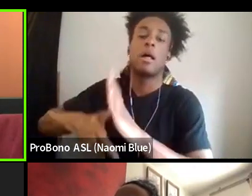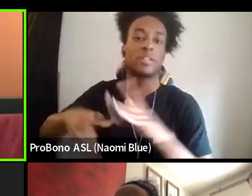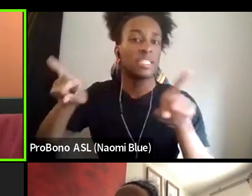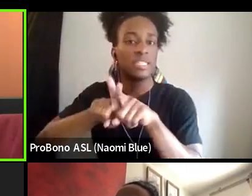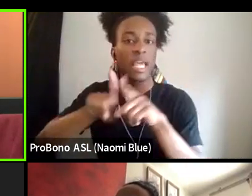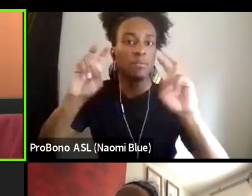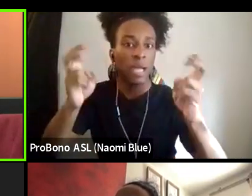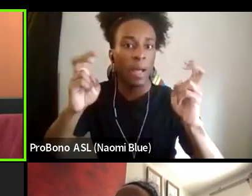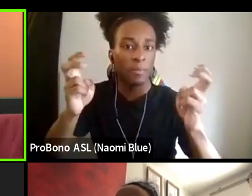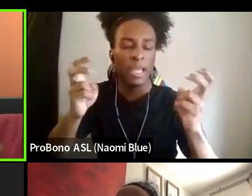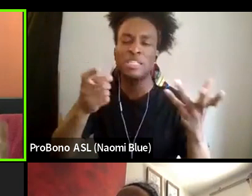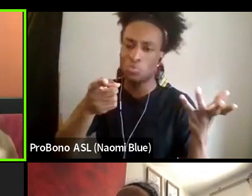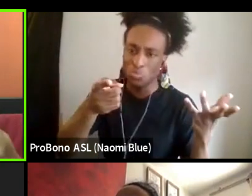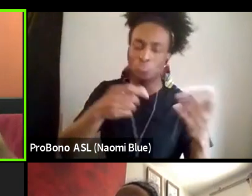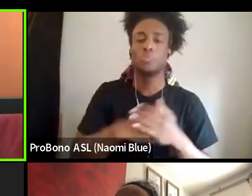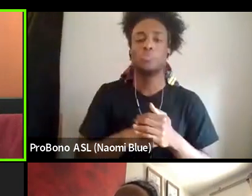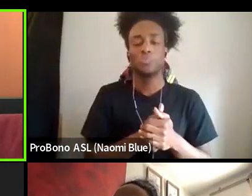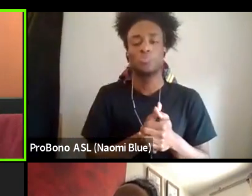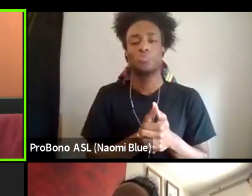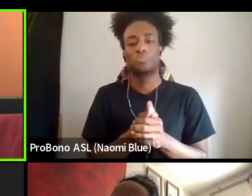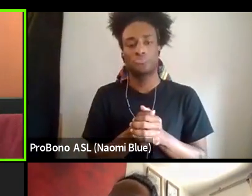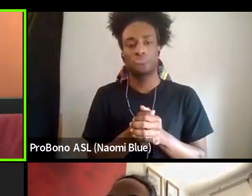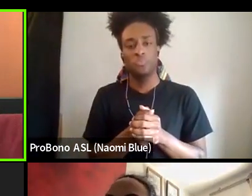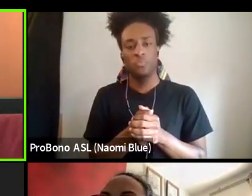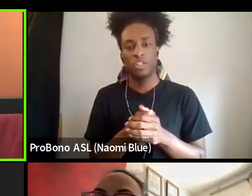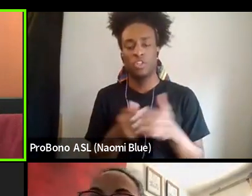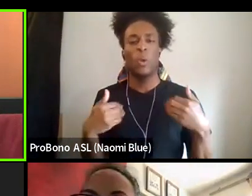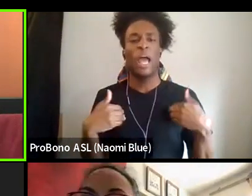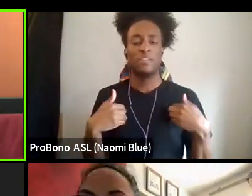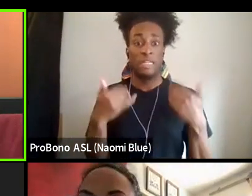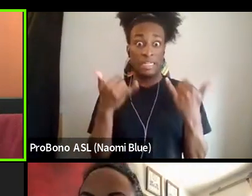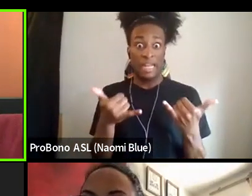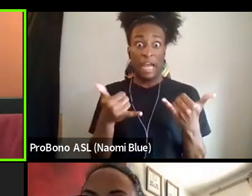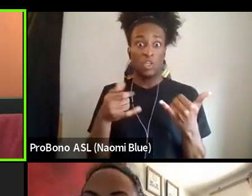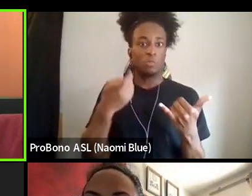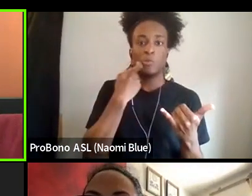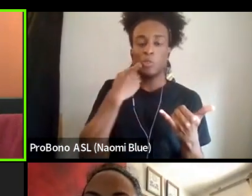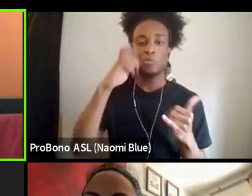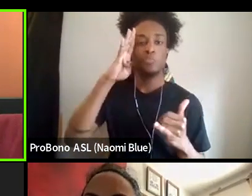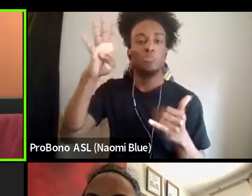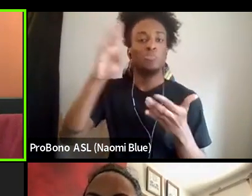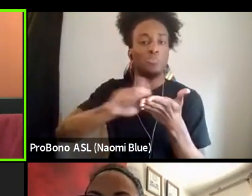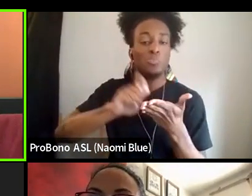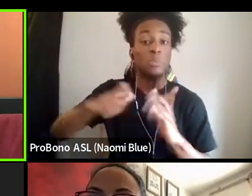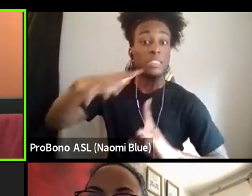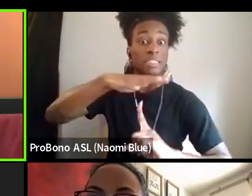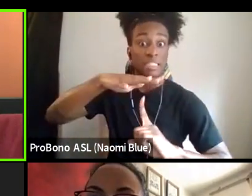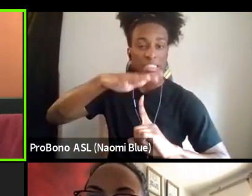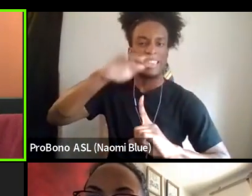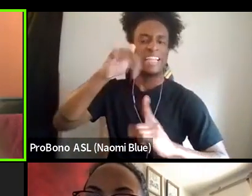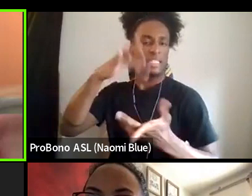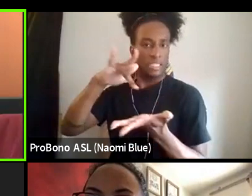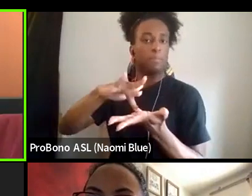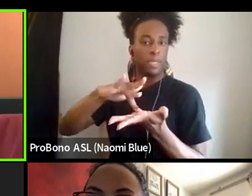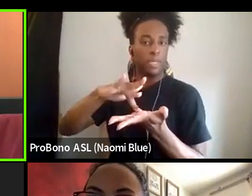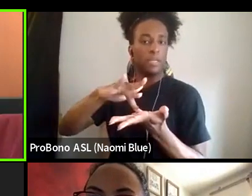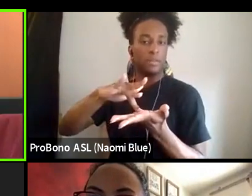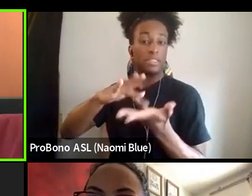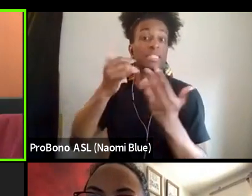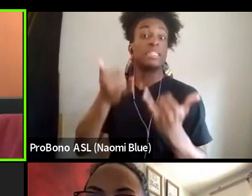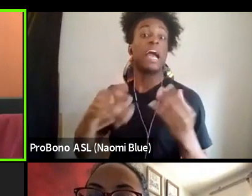But so you have this scene is the middle, right? Now you have the end or the